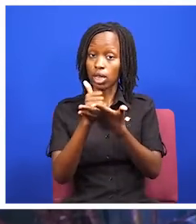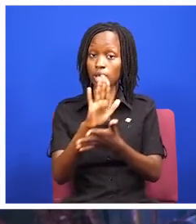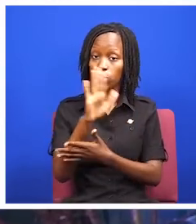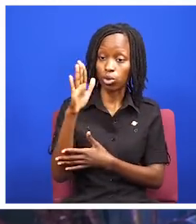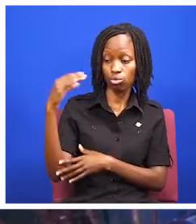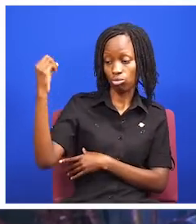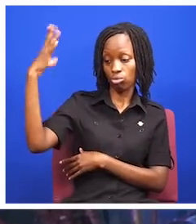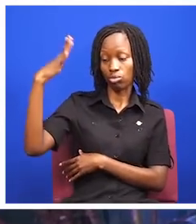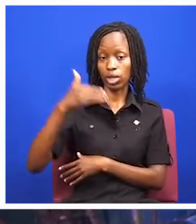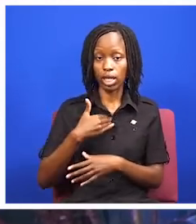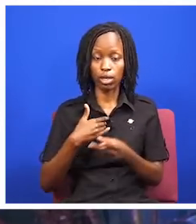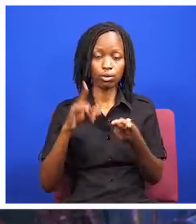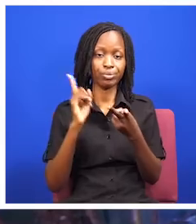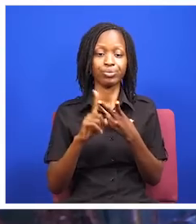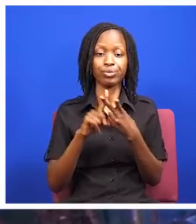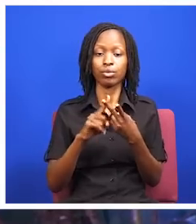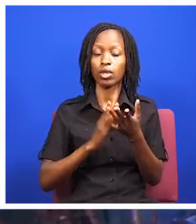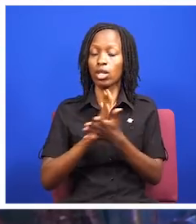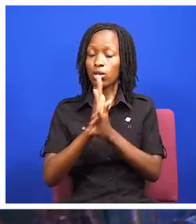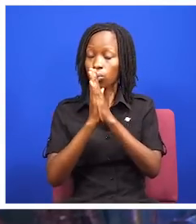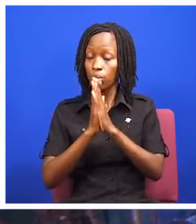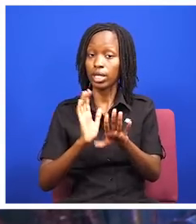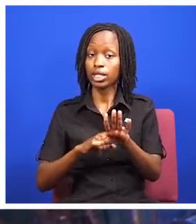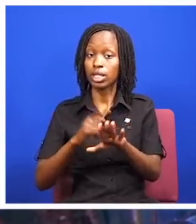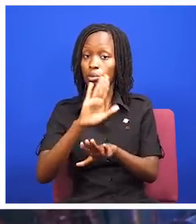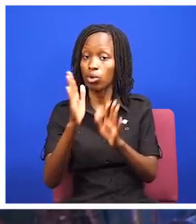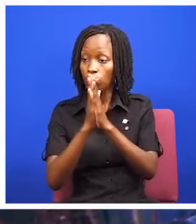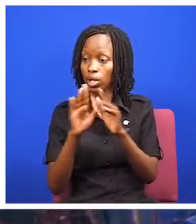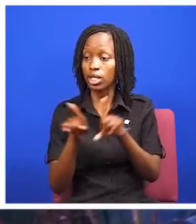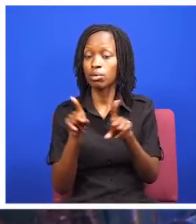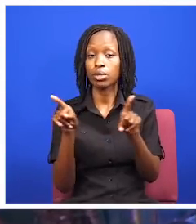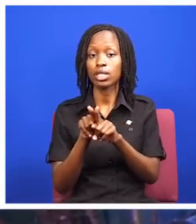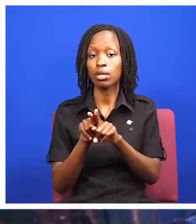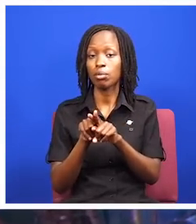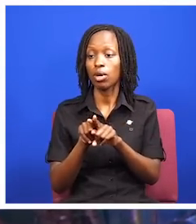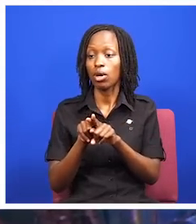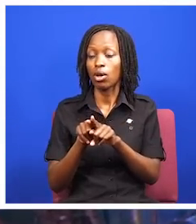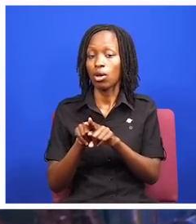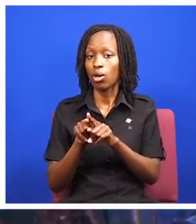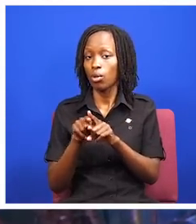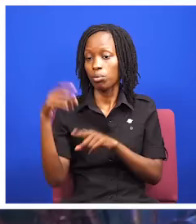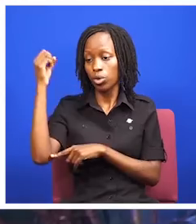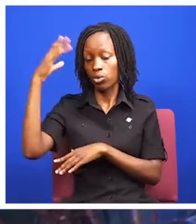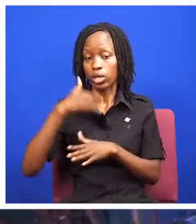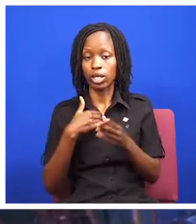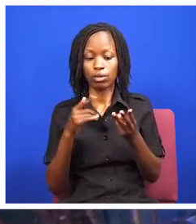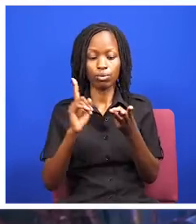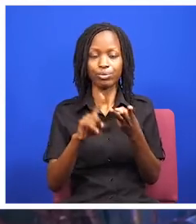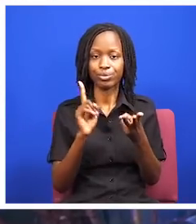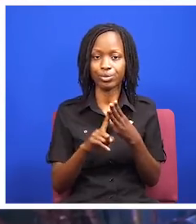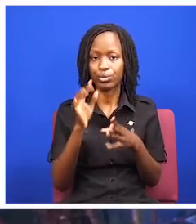charge. Number two is by praying. When we pray, we are also charging. Number three is finding time